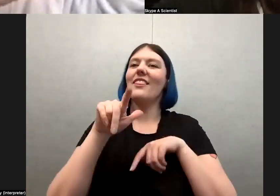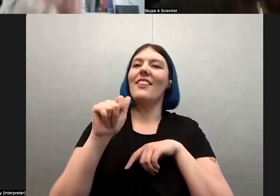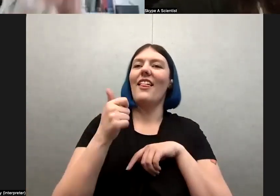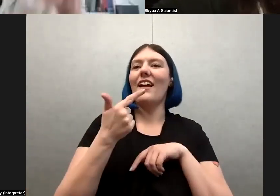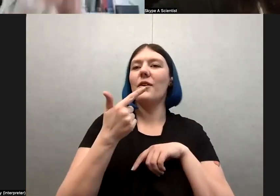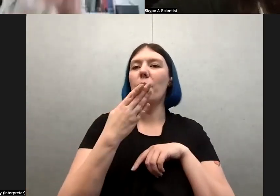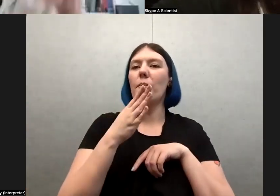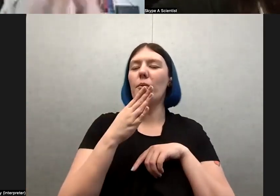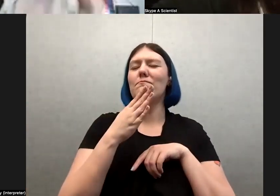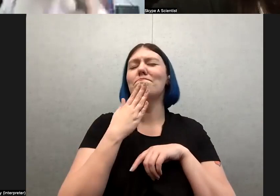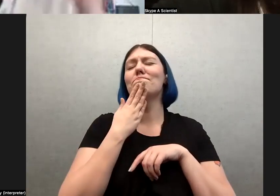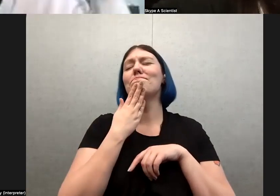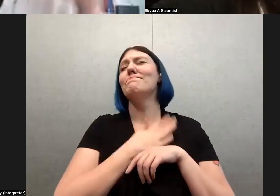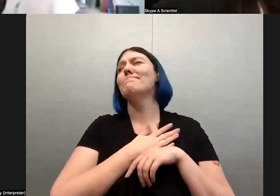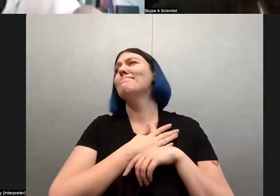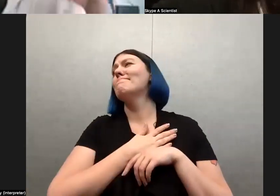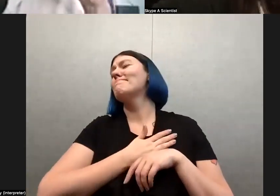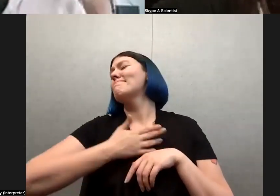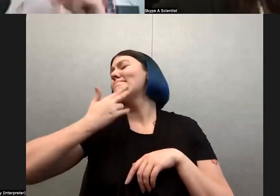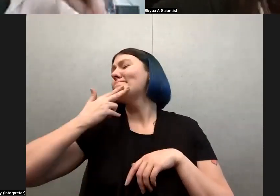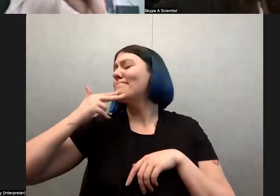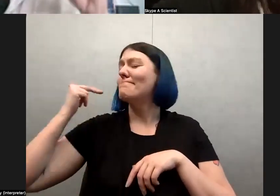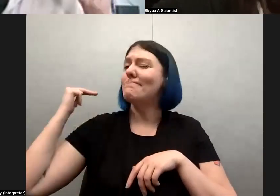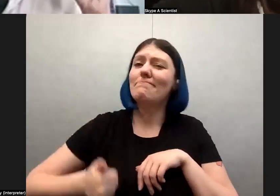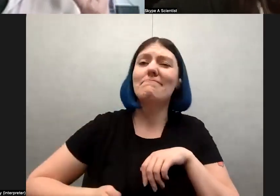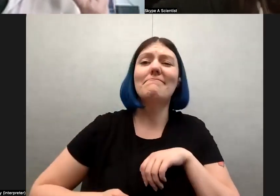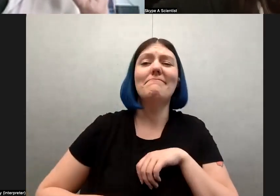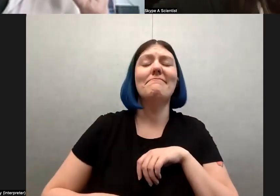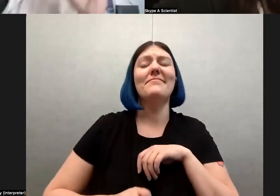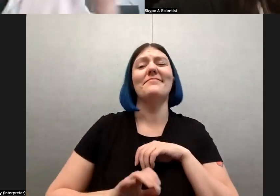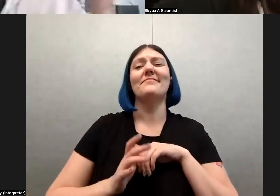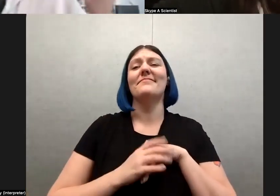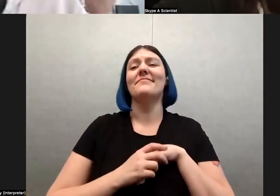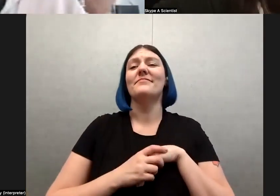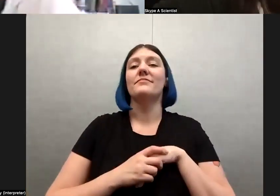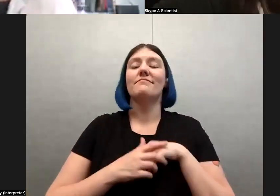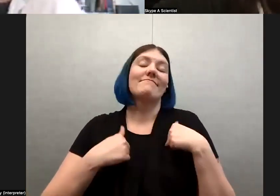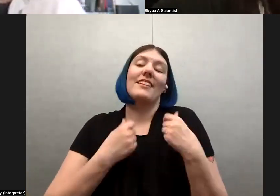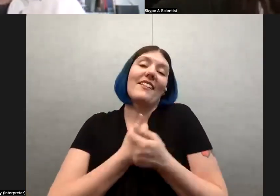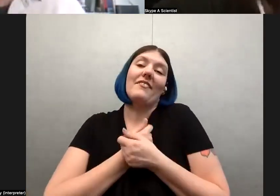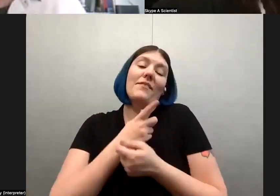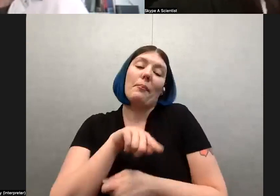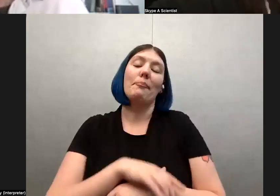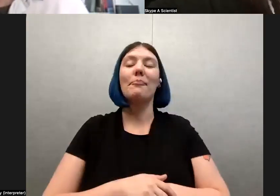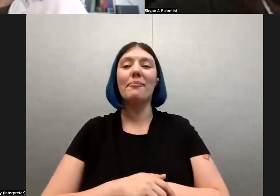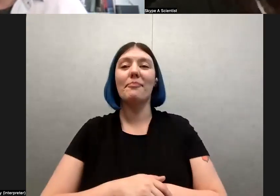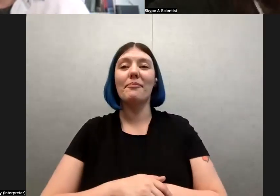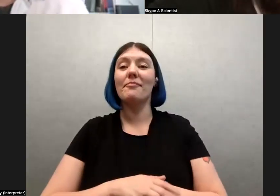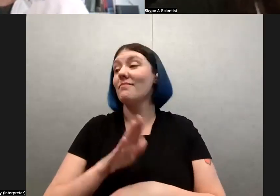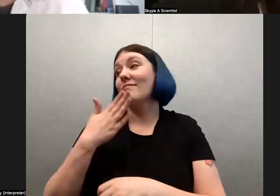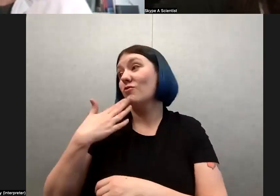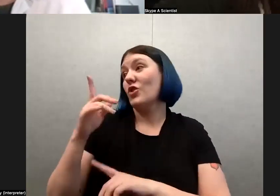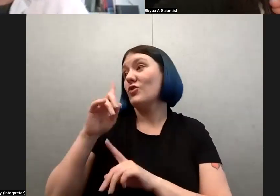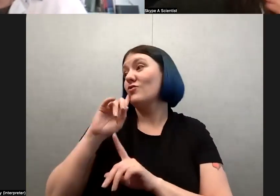blue legs just put over the top in terms of cuteness. And I love them. That's a great answer. So